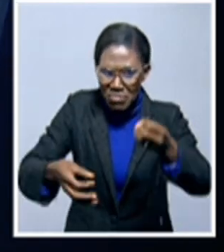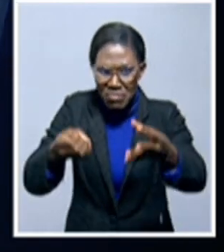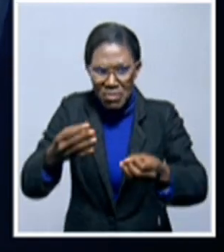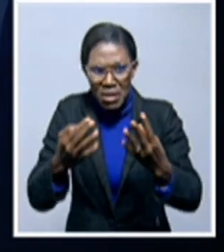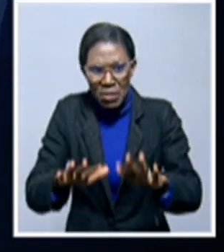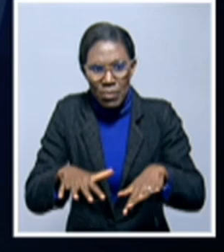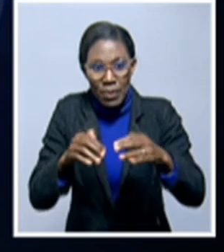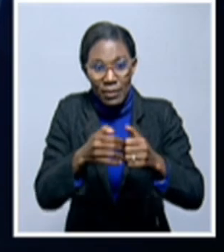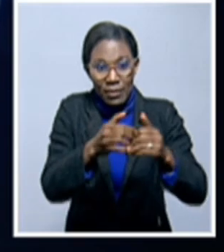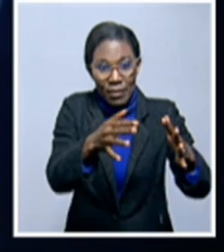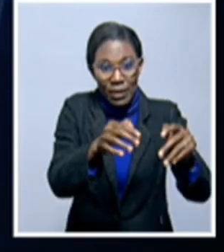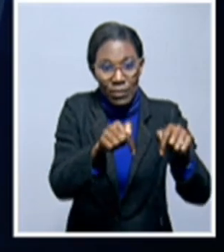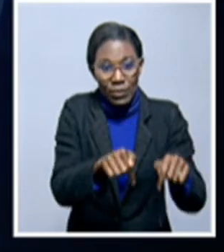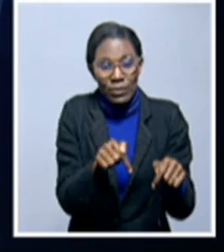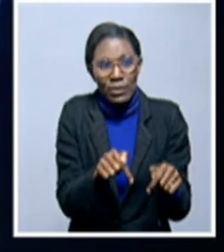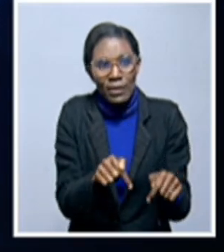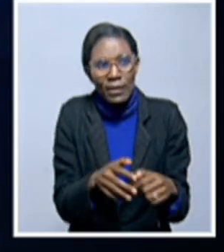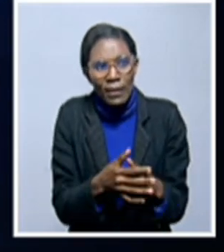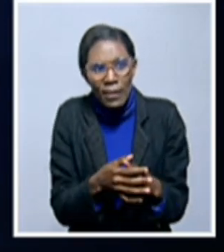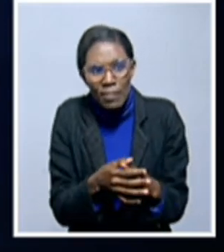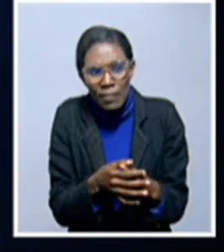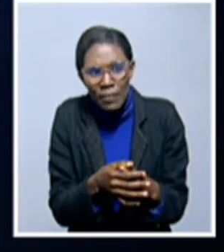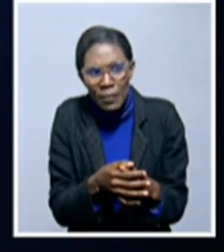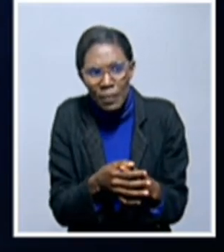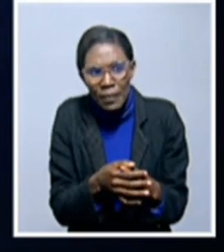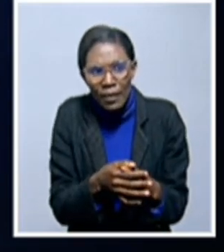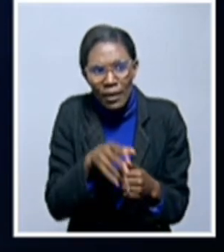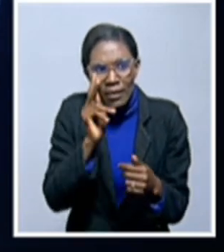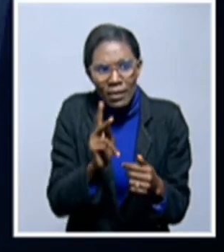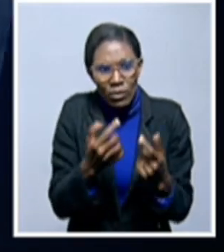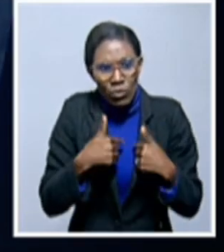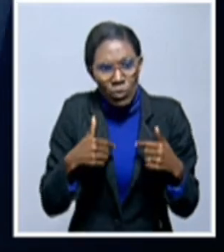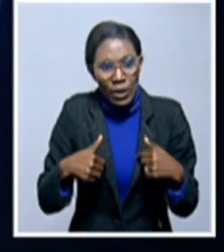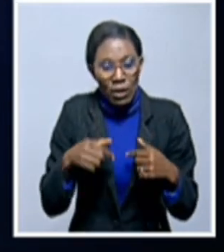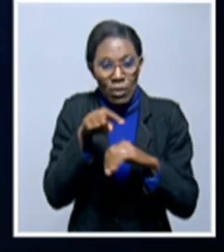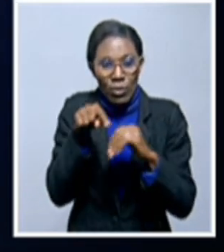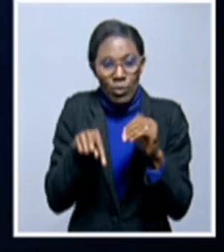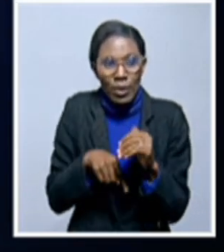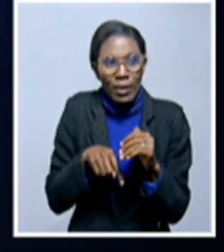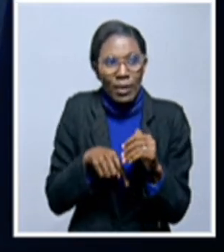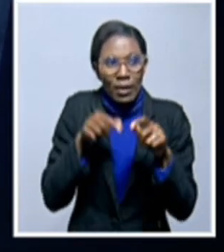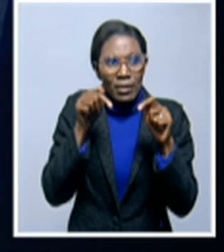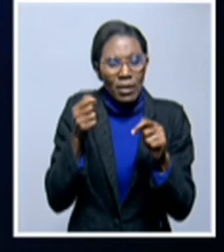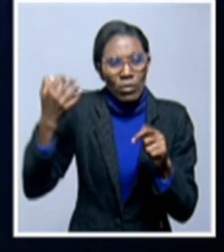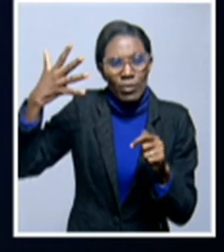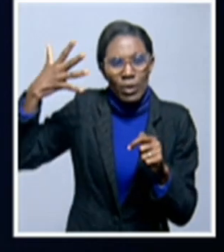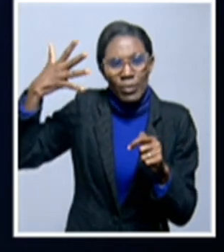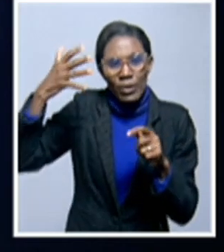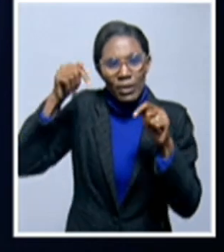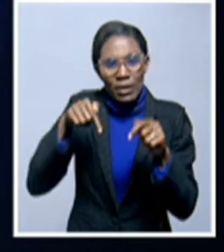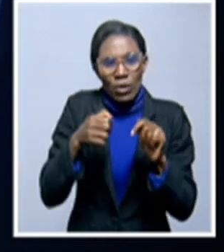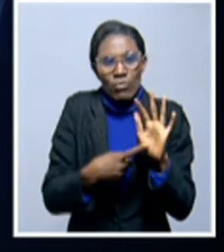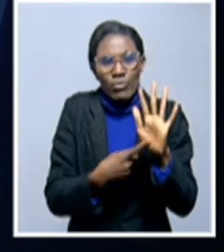tabled today or to be read out today. And as we have indicated in our press release or media release, sort of to